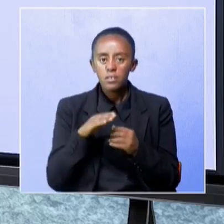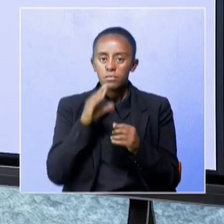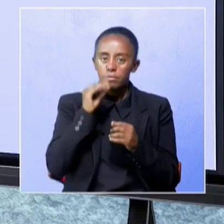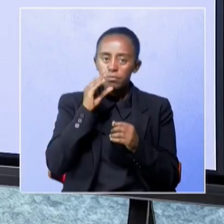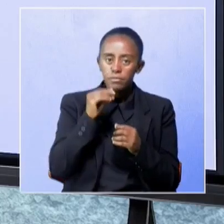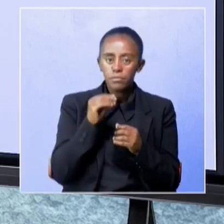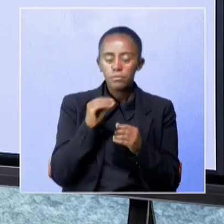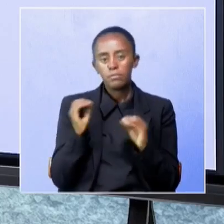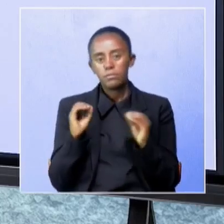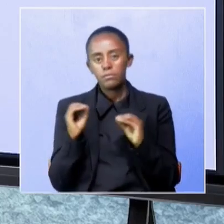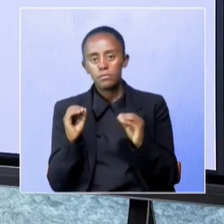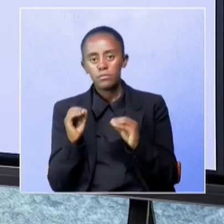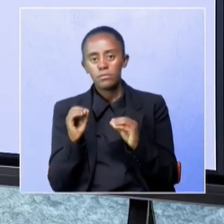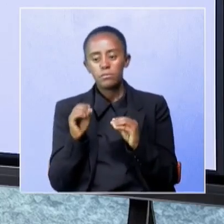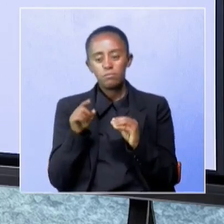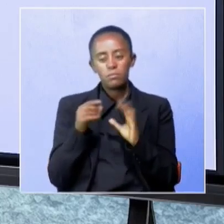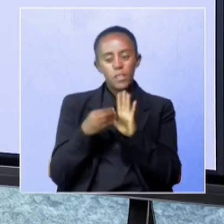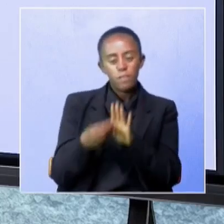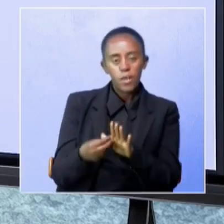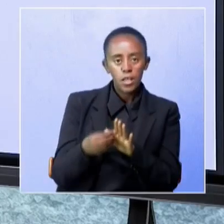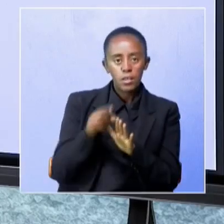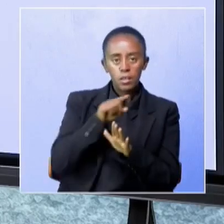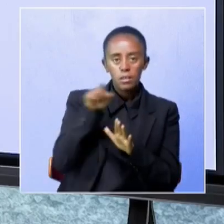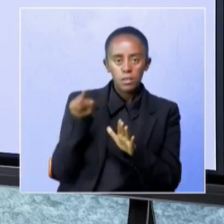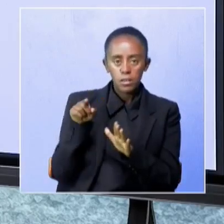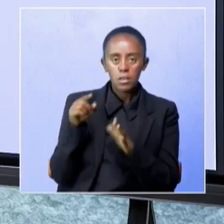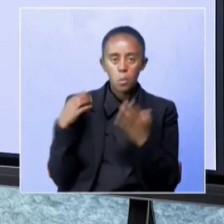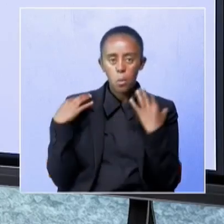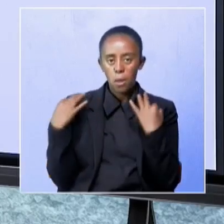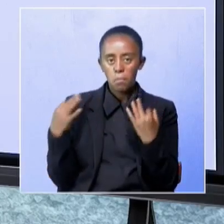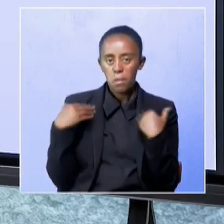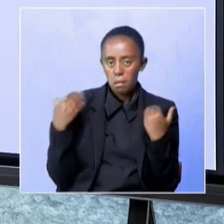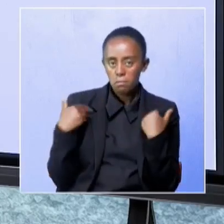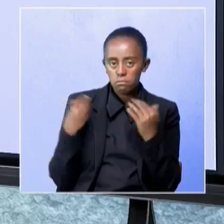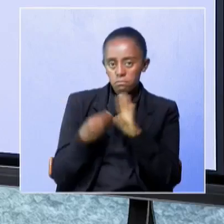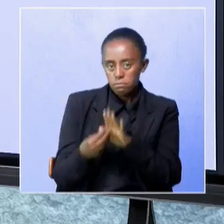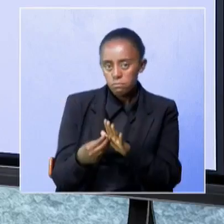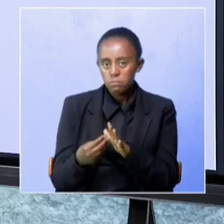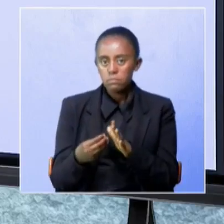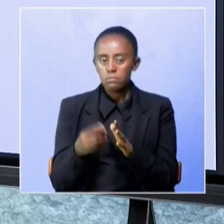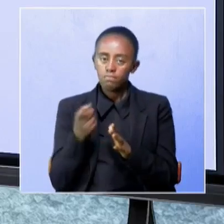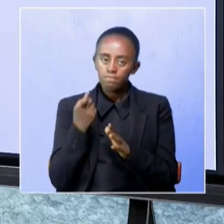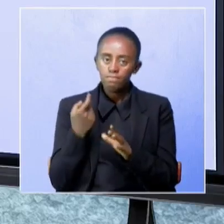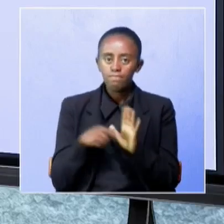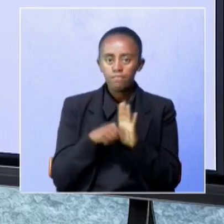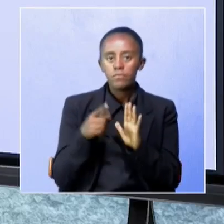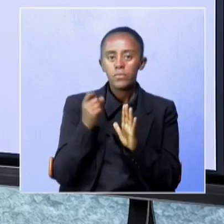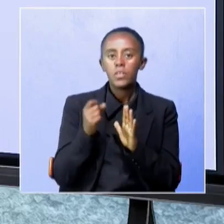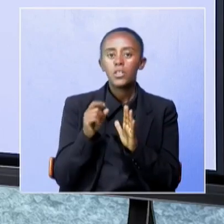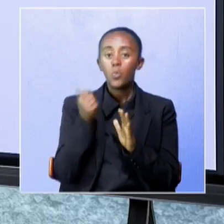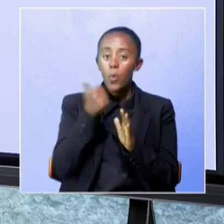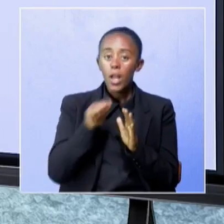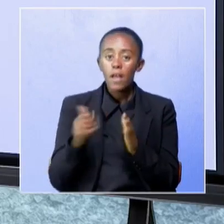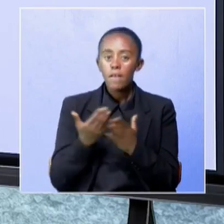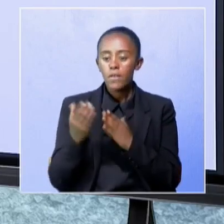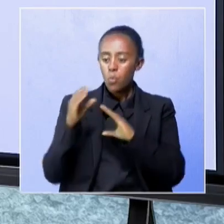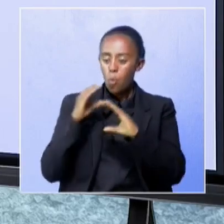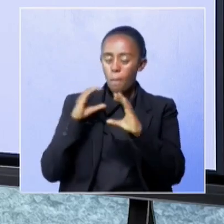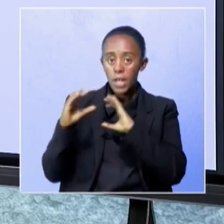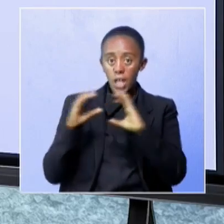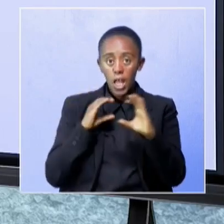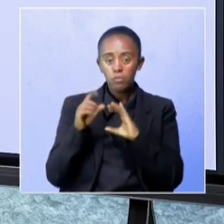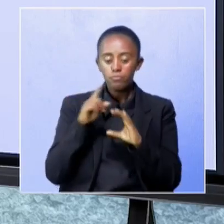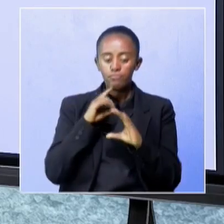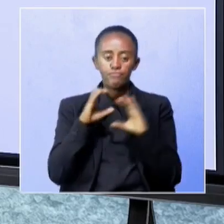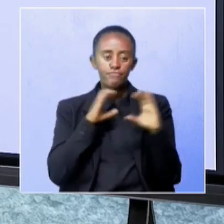people because it might affect their well-being, their state of happiness. So whenever we are communicating with